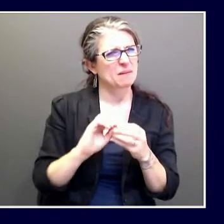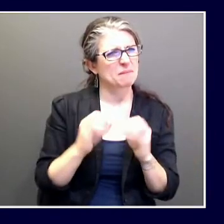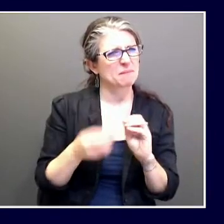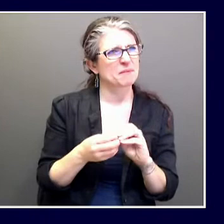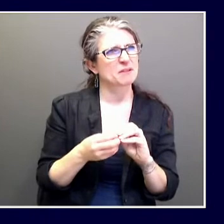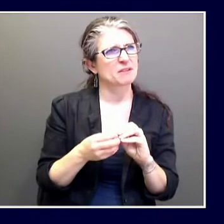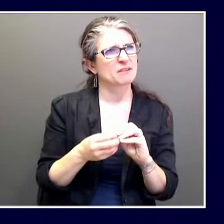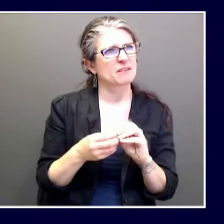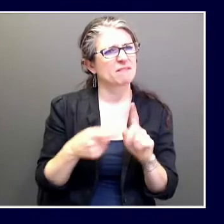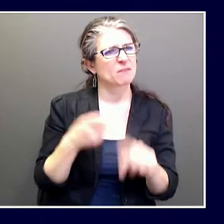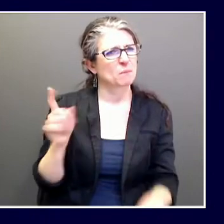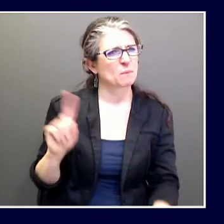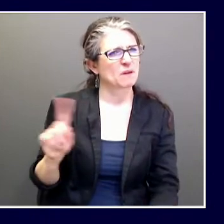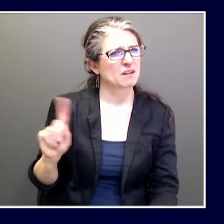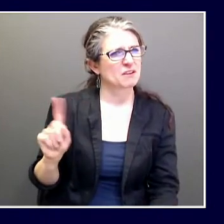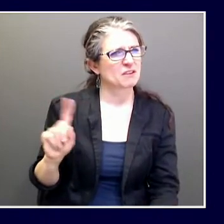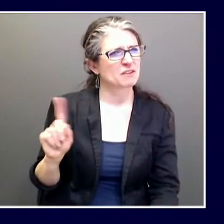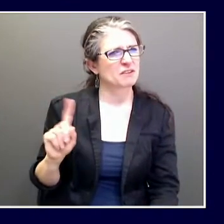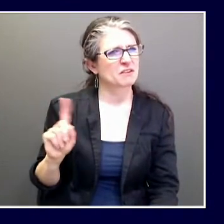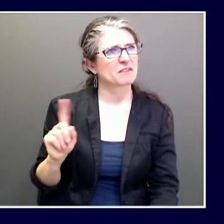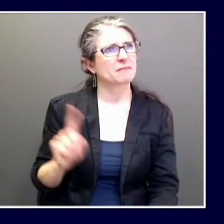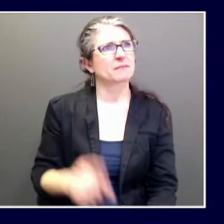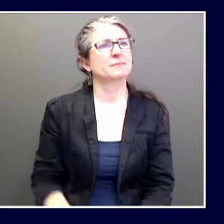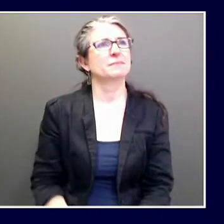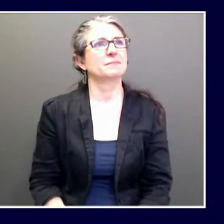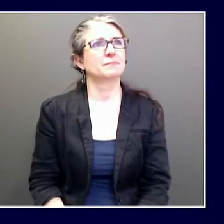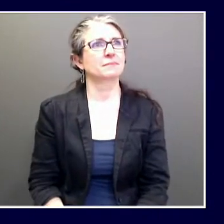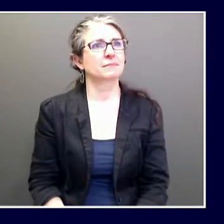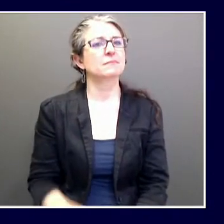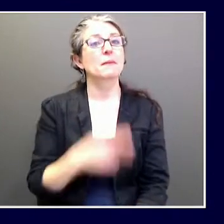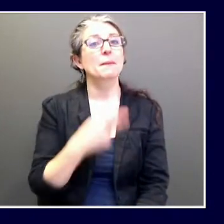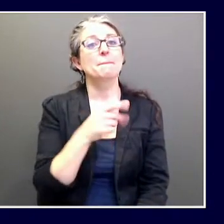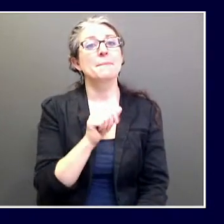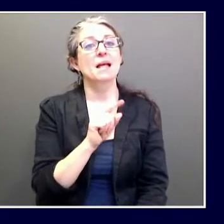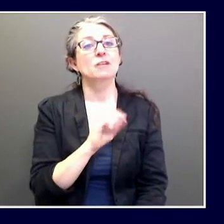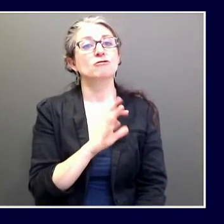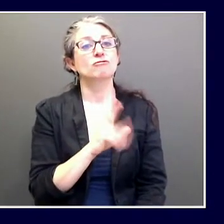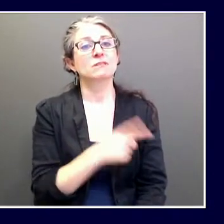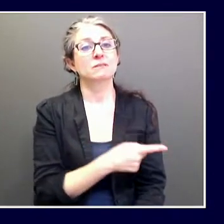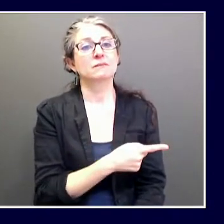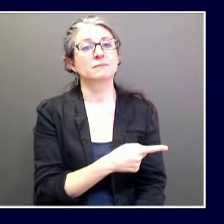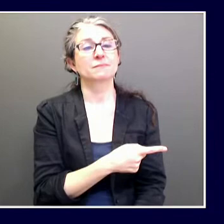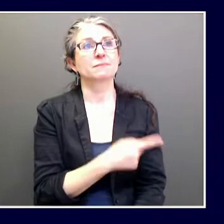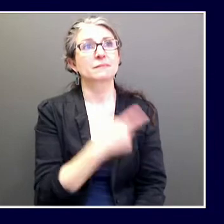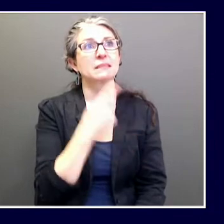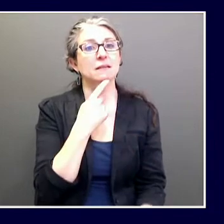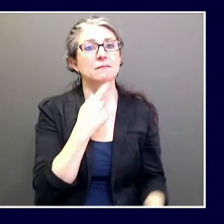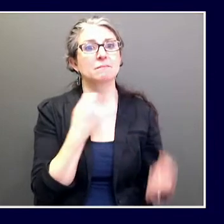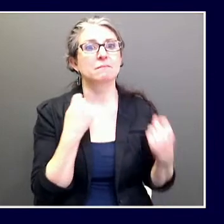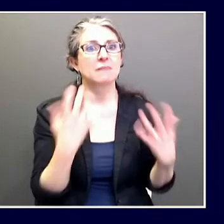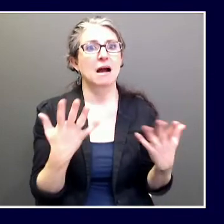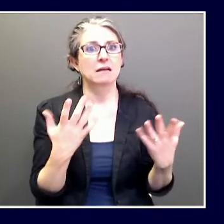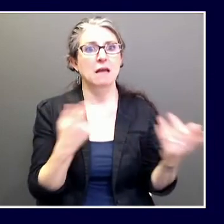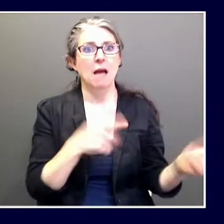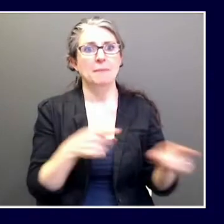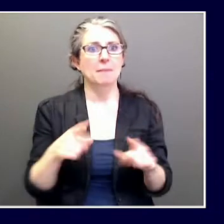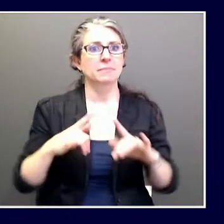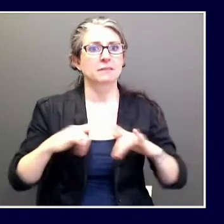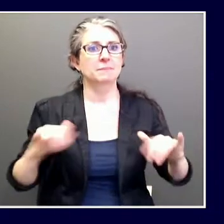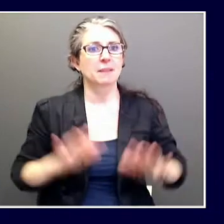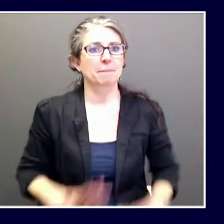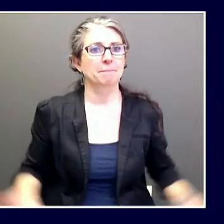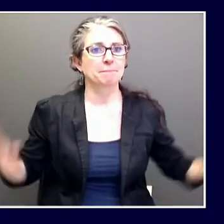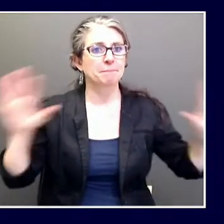what Patrick had noted about what's going on in Maine, a lot of the case growth that we've seen in the past 2 or 3